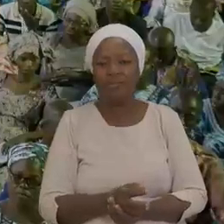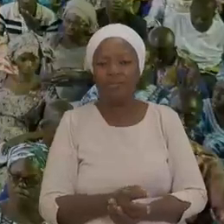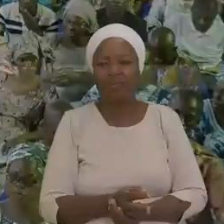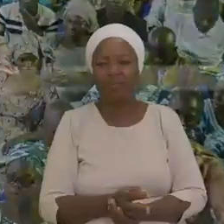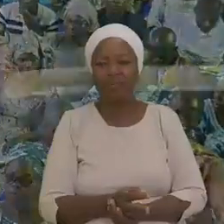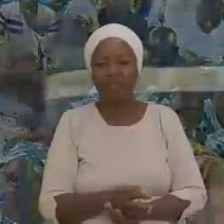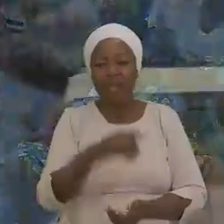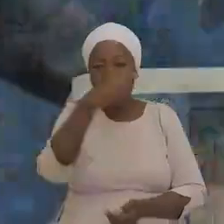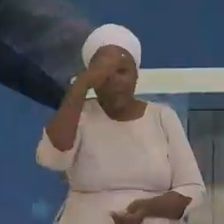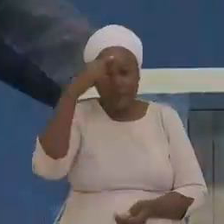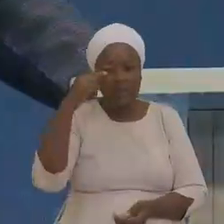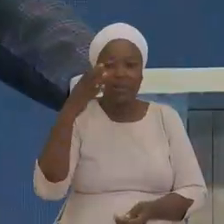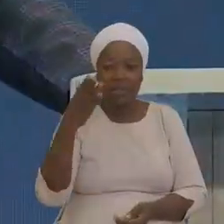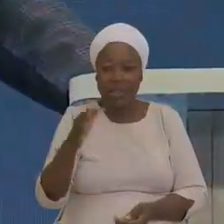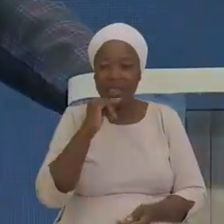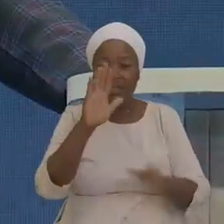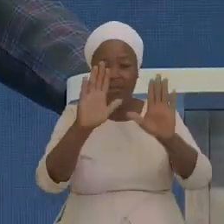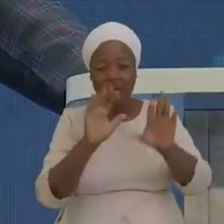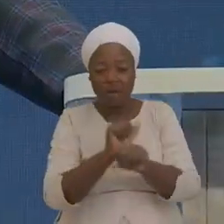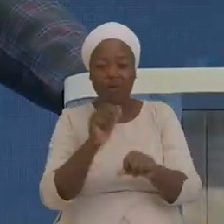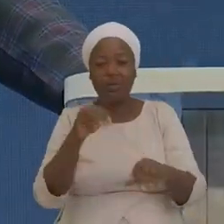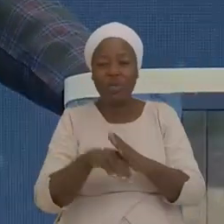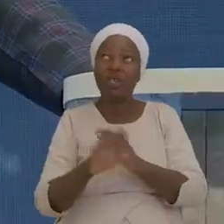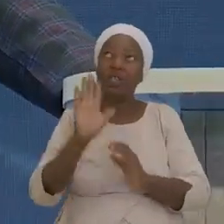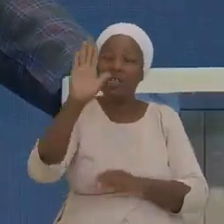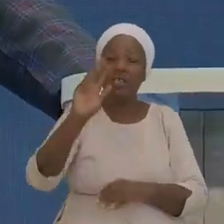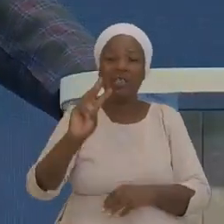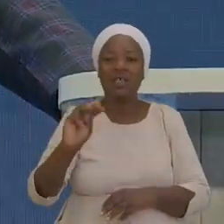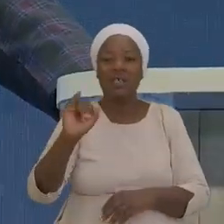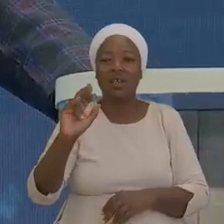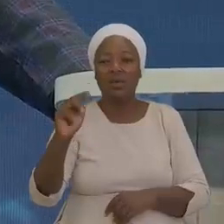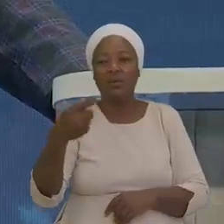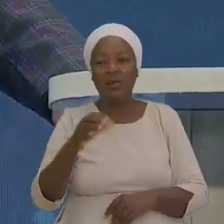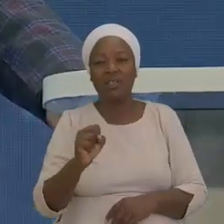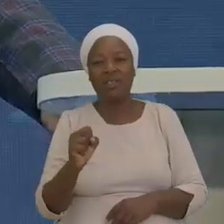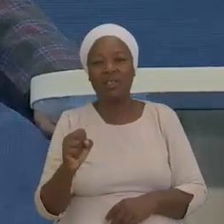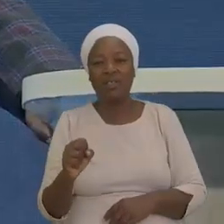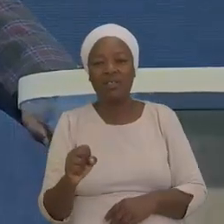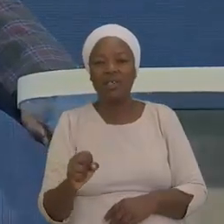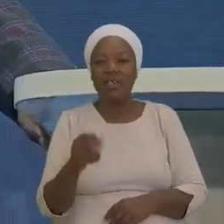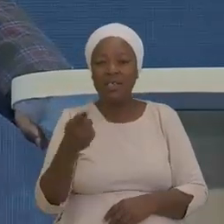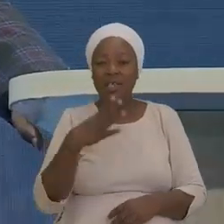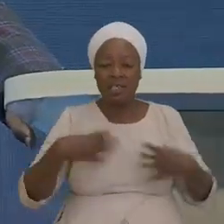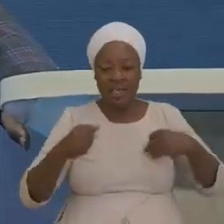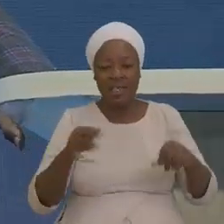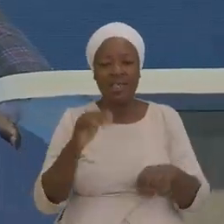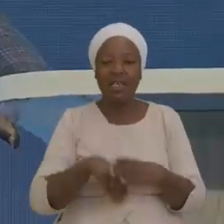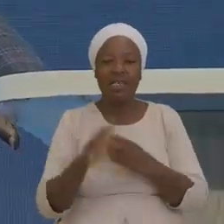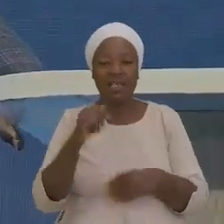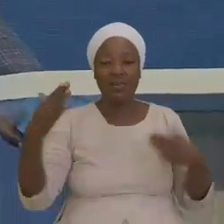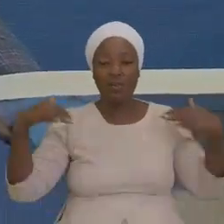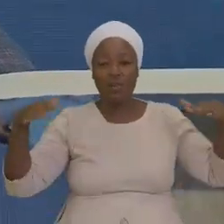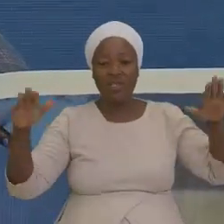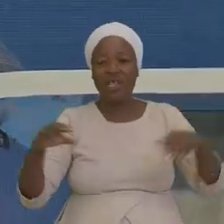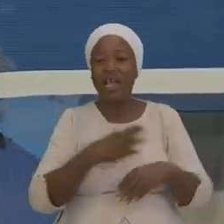Because there is miracle in his wings. There's healing in his wings. There's